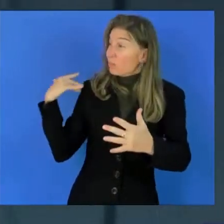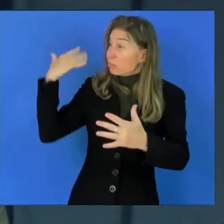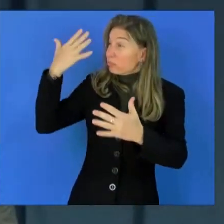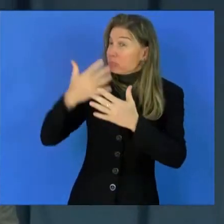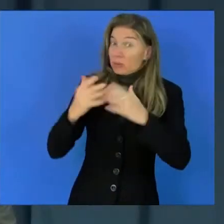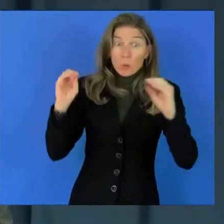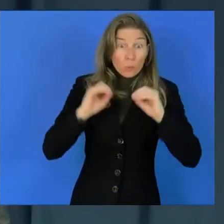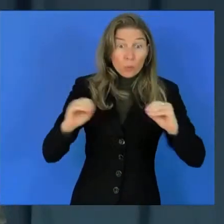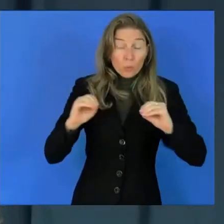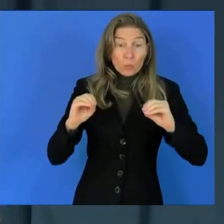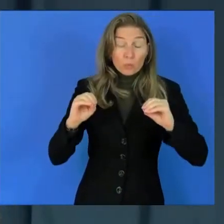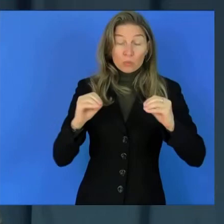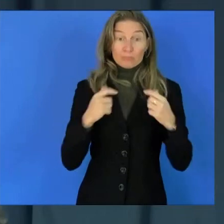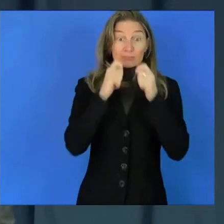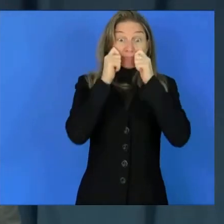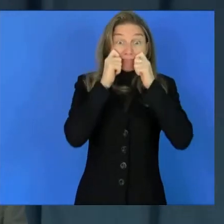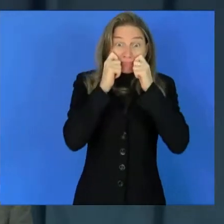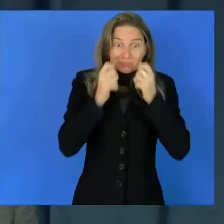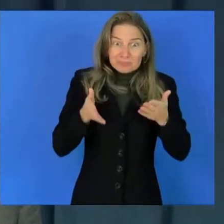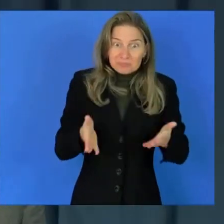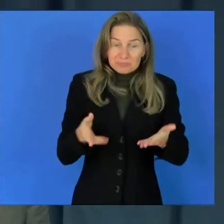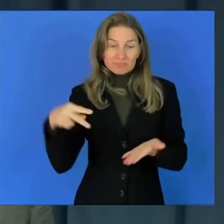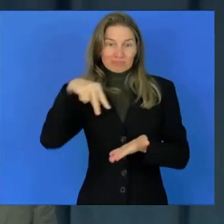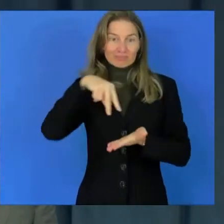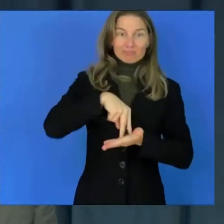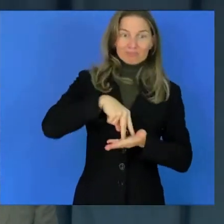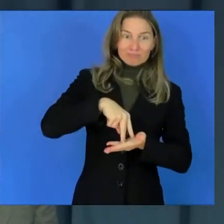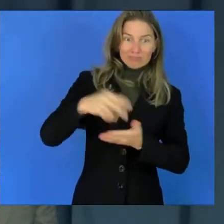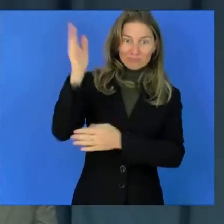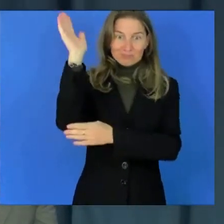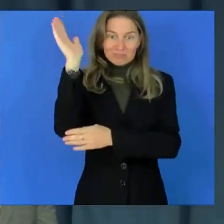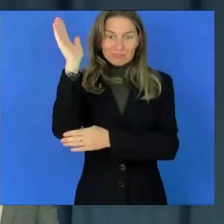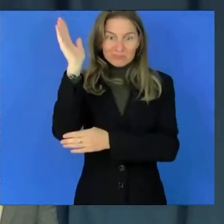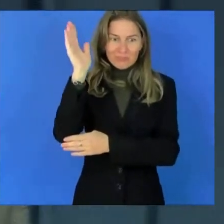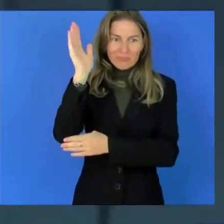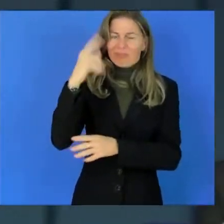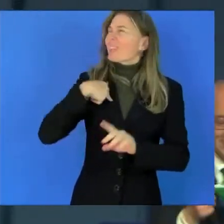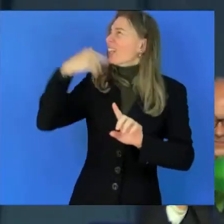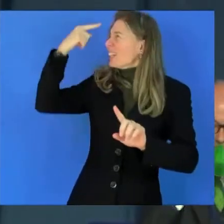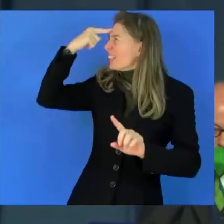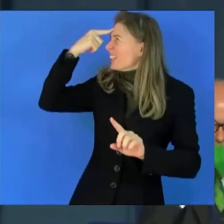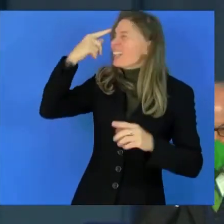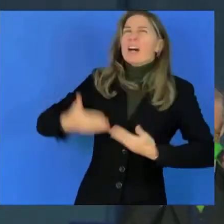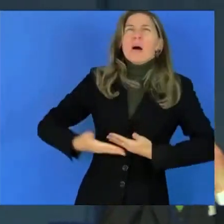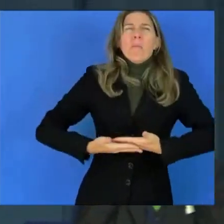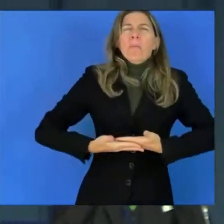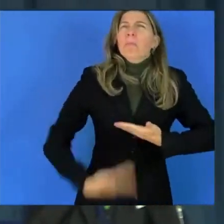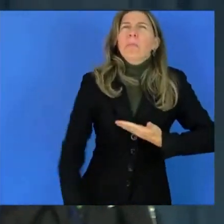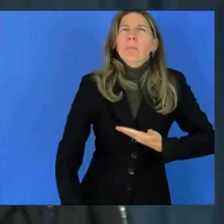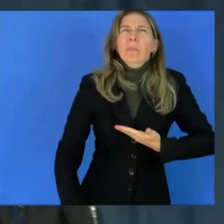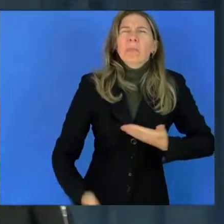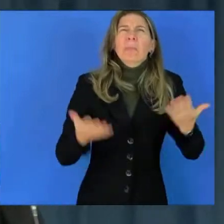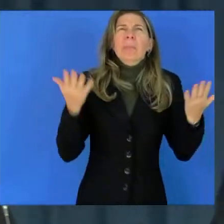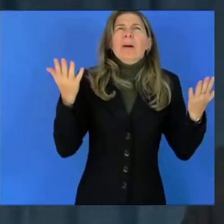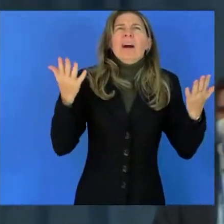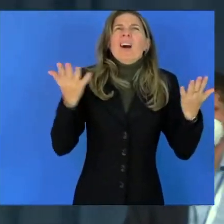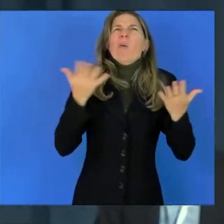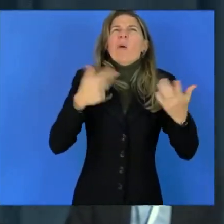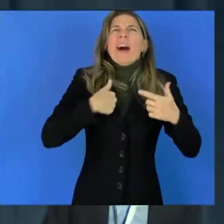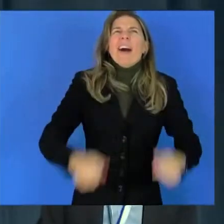yeah, I've had to think about what I was going to wear on my bottoms. So hence, this is my fashion gone